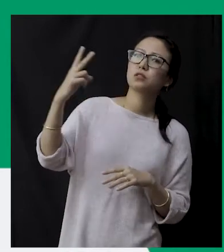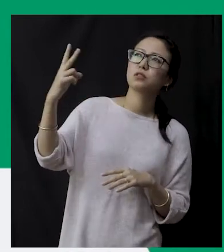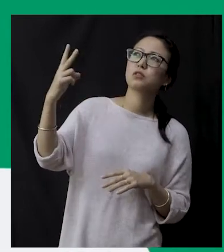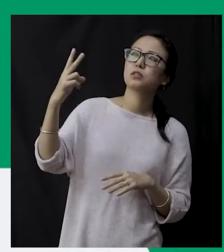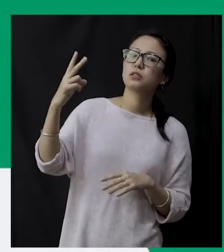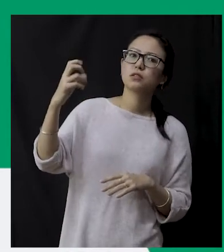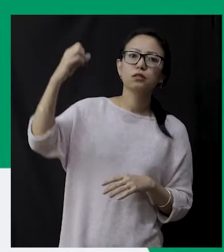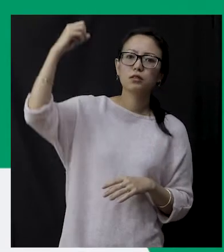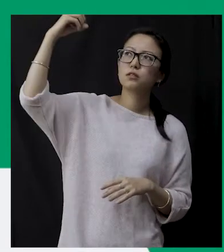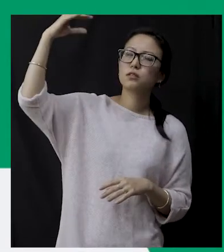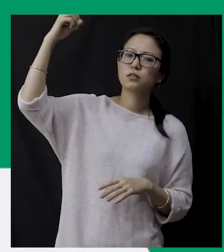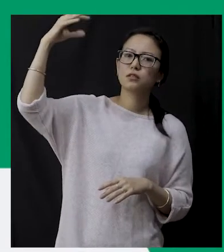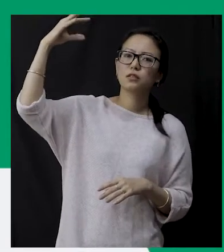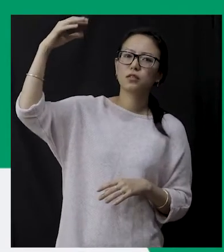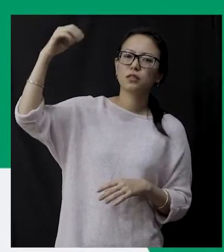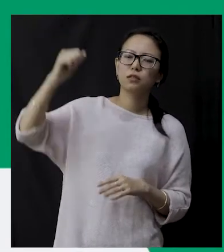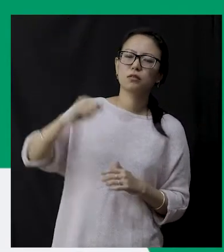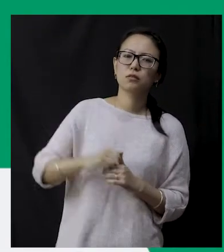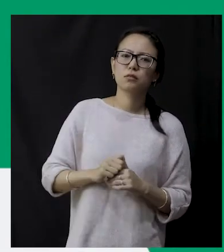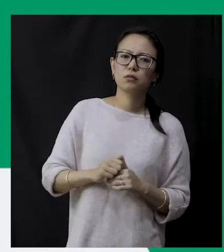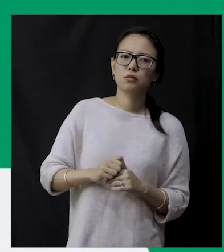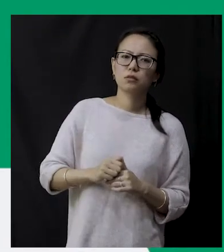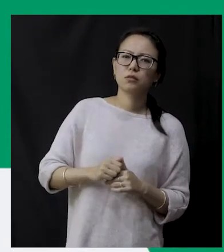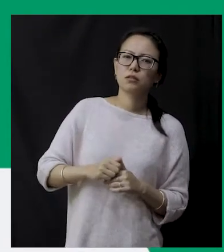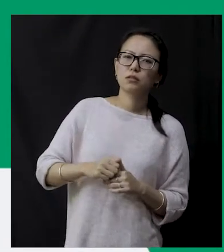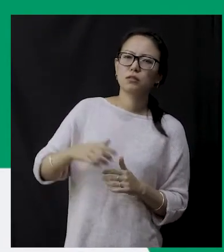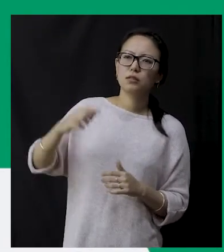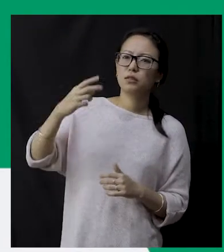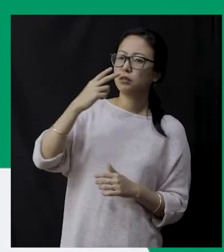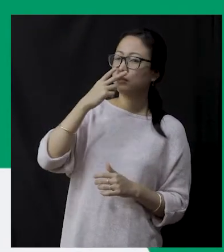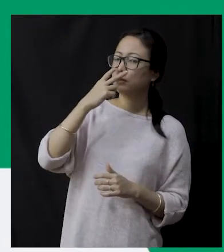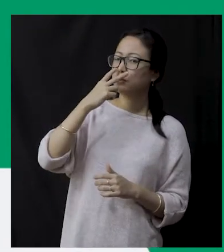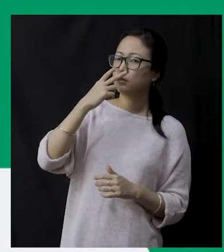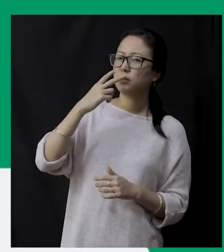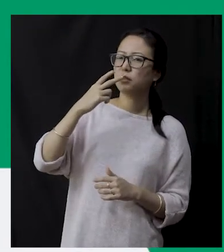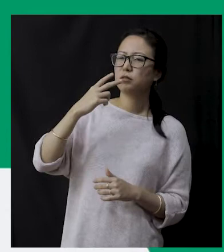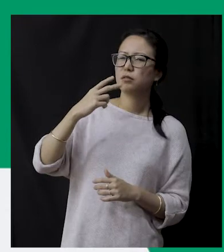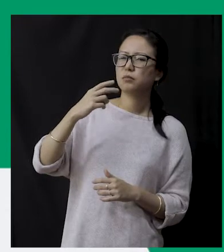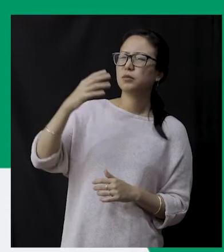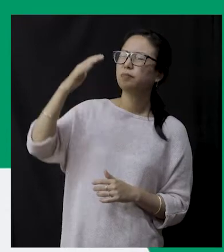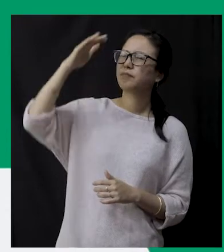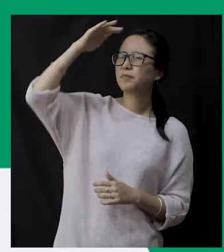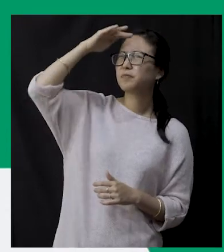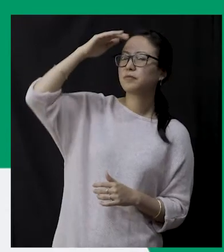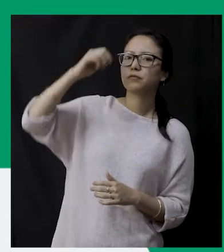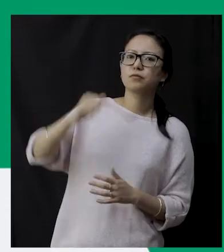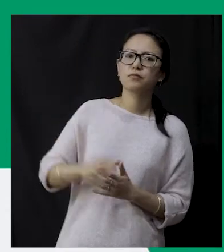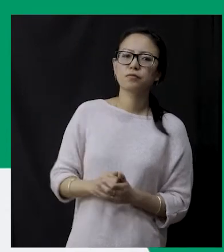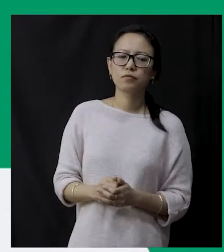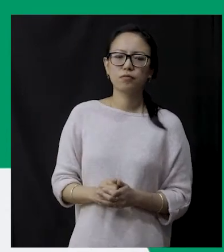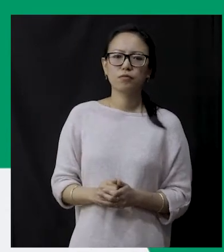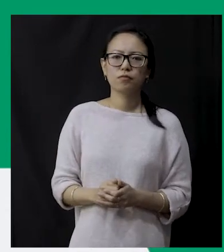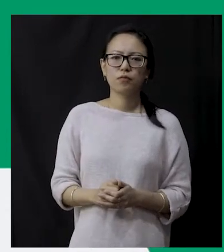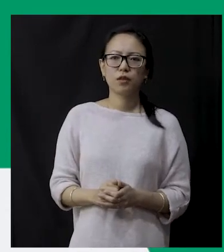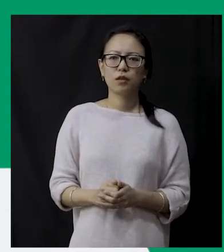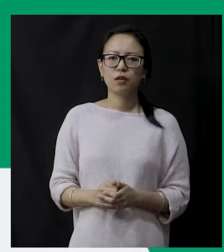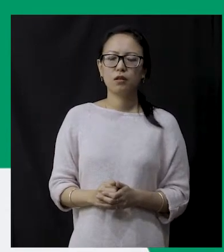the sun with a naked eye, it will hurt and it is